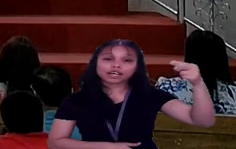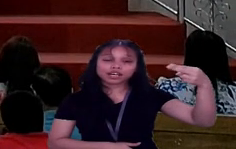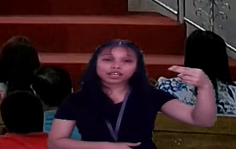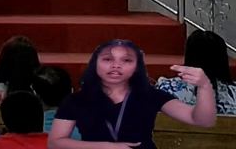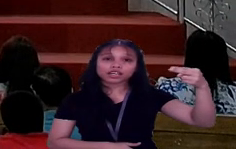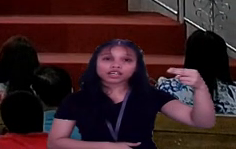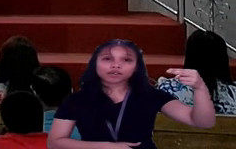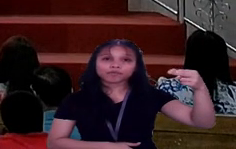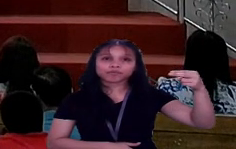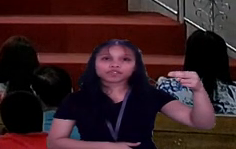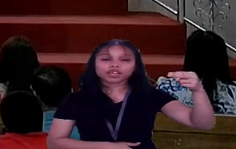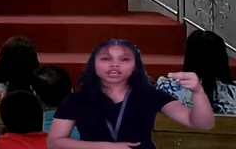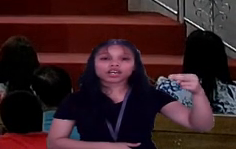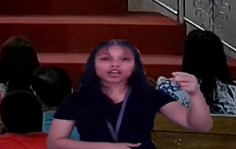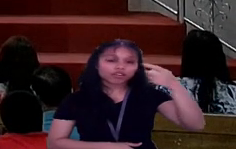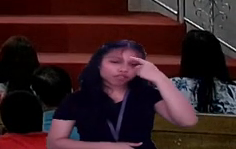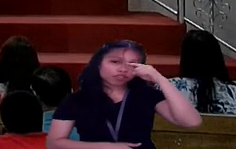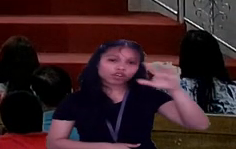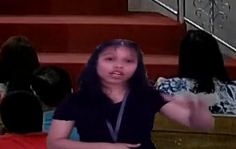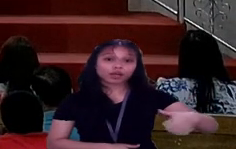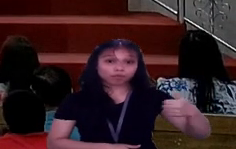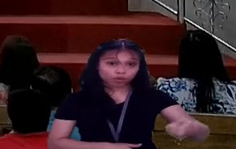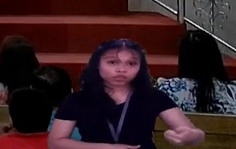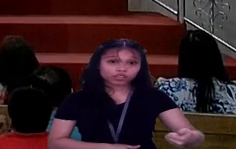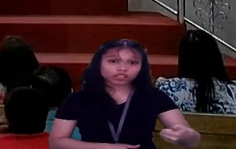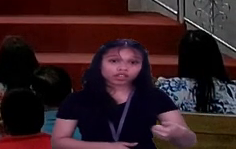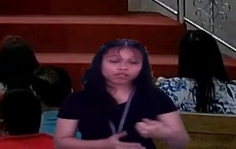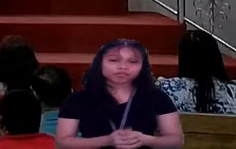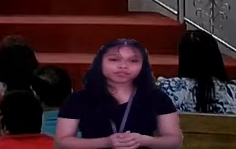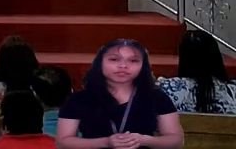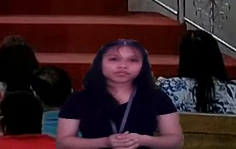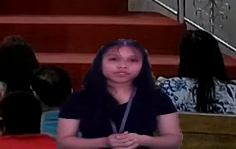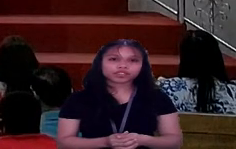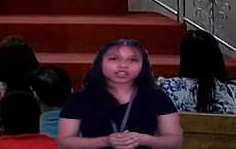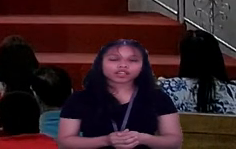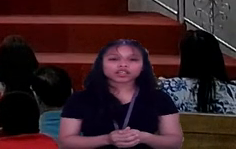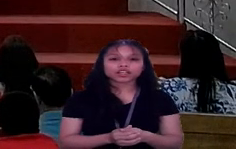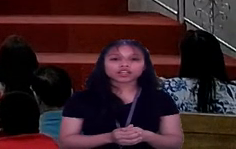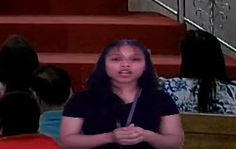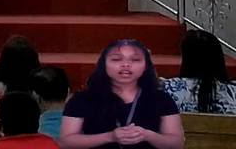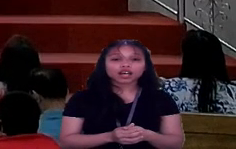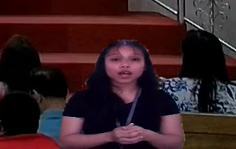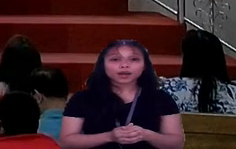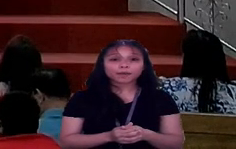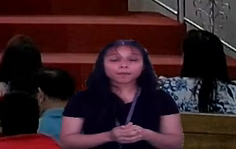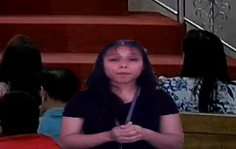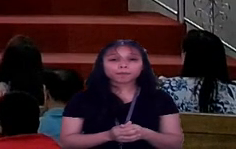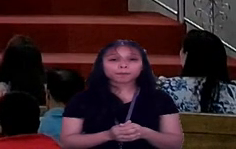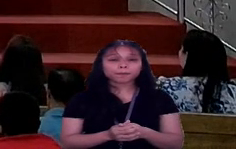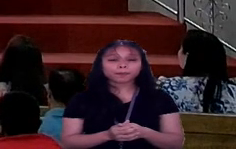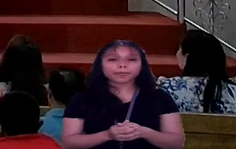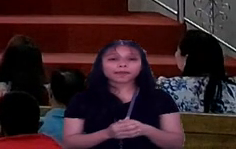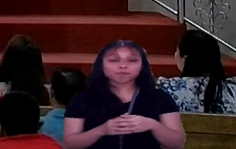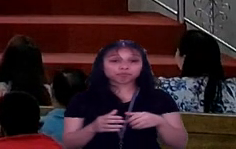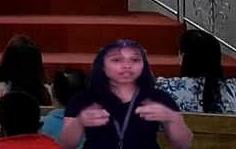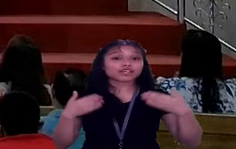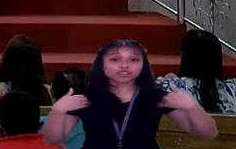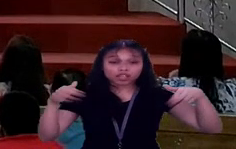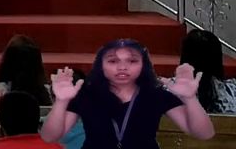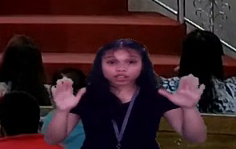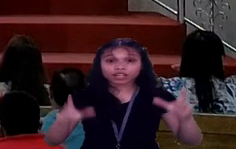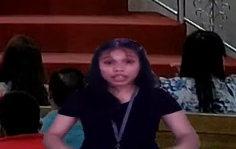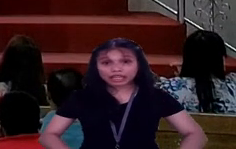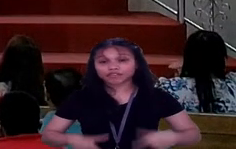Cambodia for 23 years, assisting my dad, Pastor Wilfredo Kiros. And by God's grace, I surrendered my life last